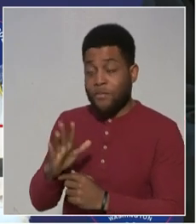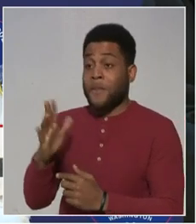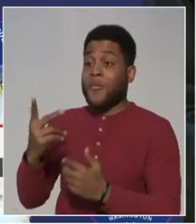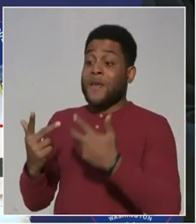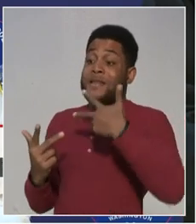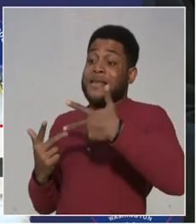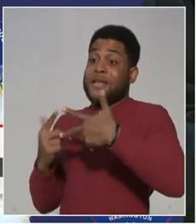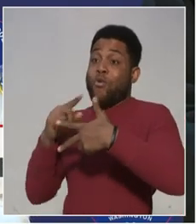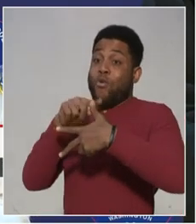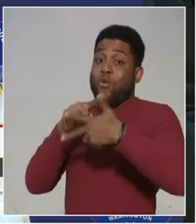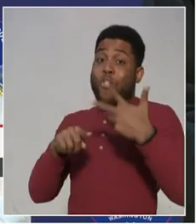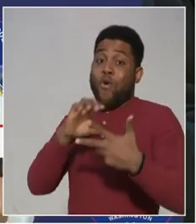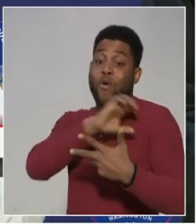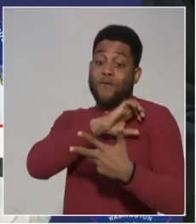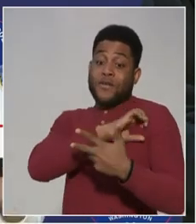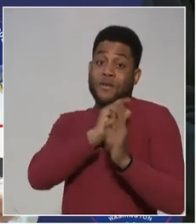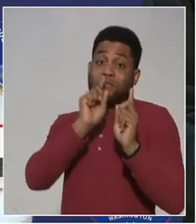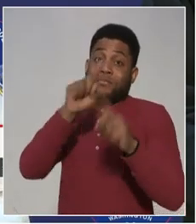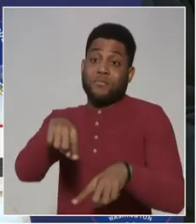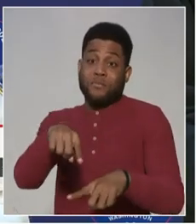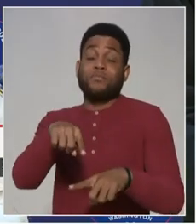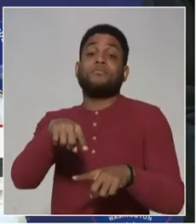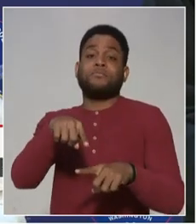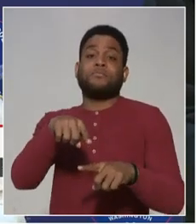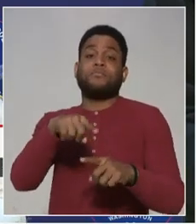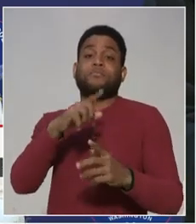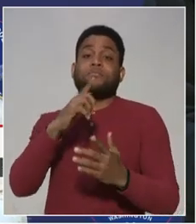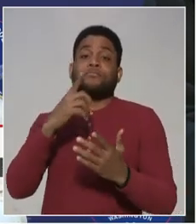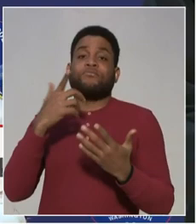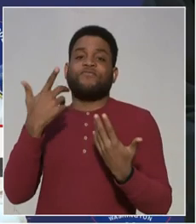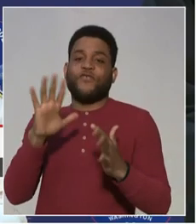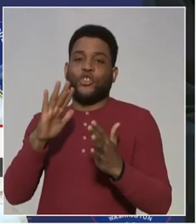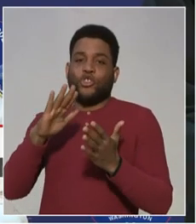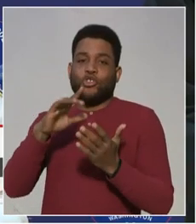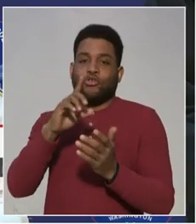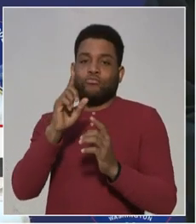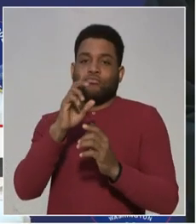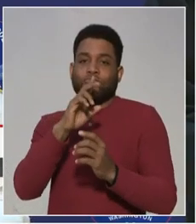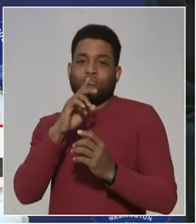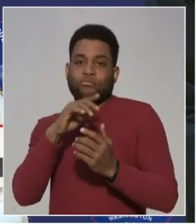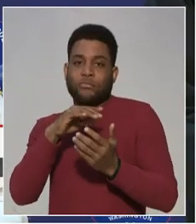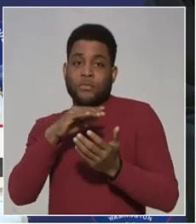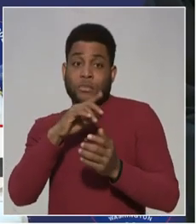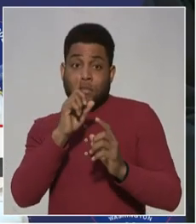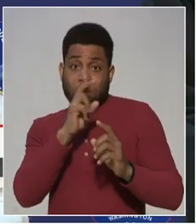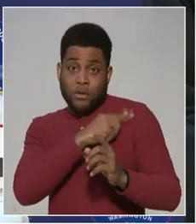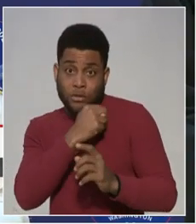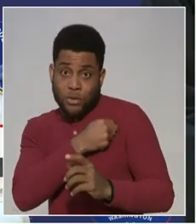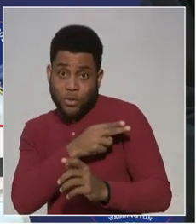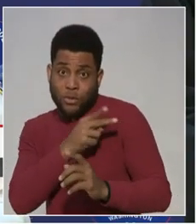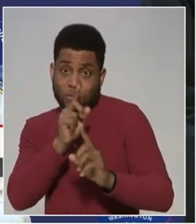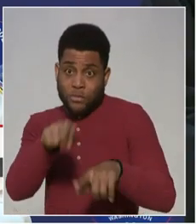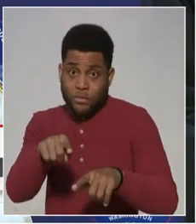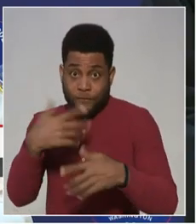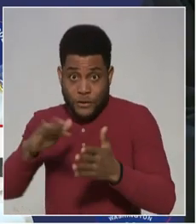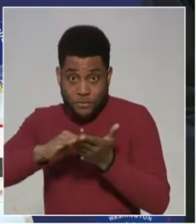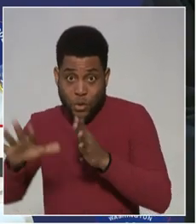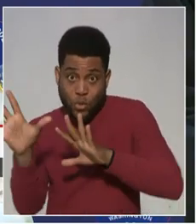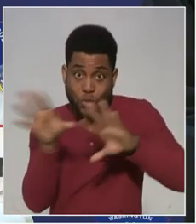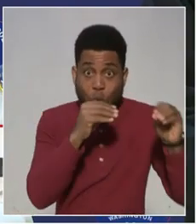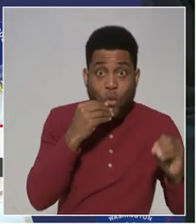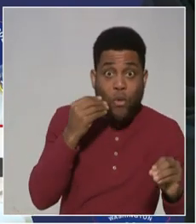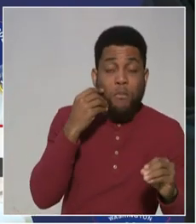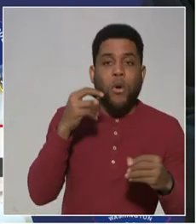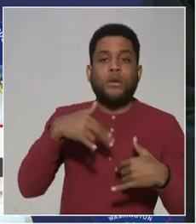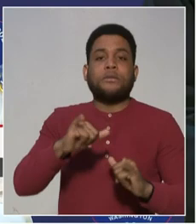to discuss what their well-beings and their status will be at this point. Can you say how many officers in total have been on scene